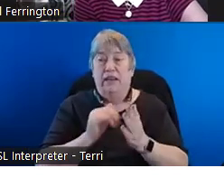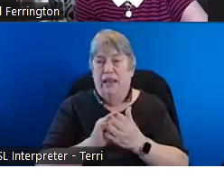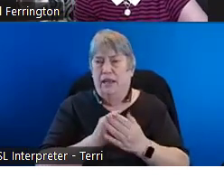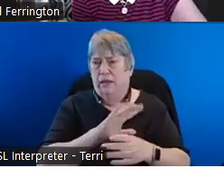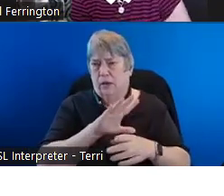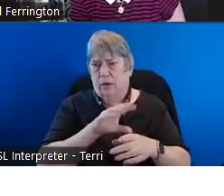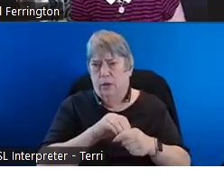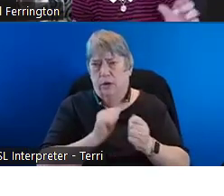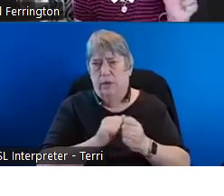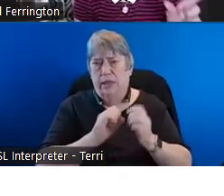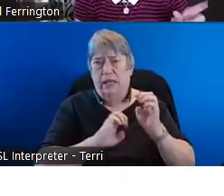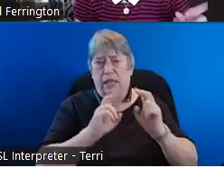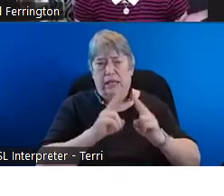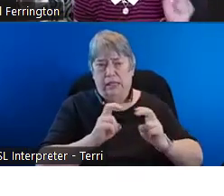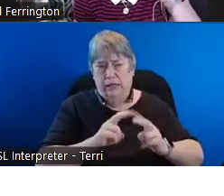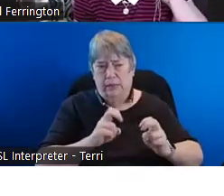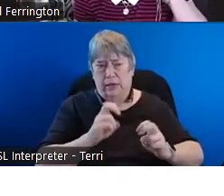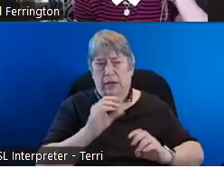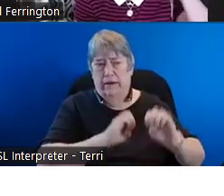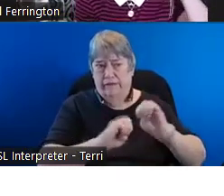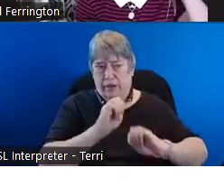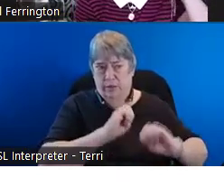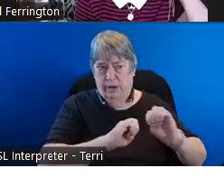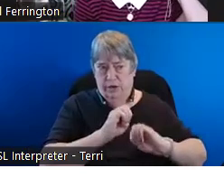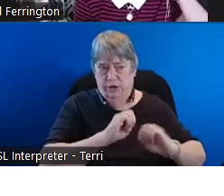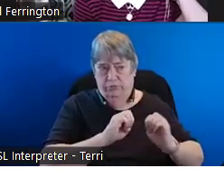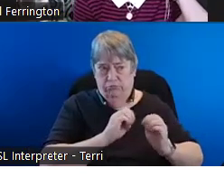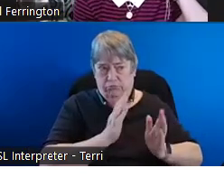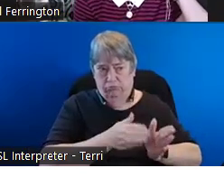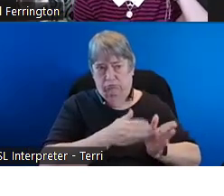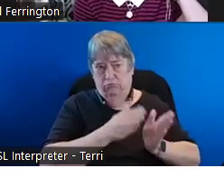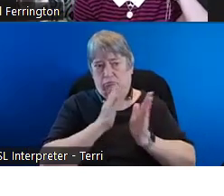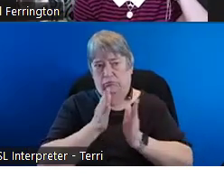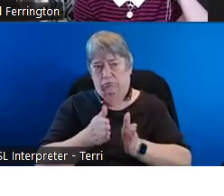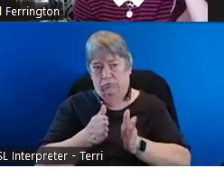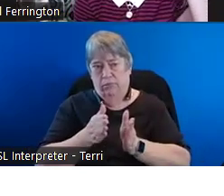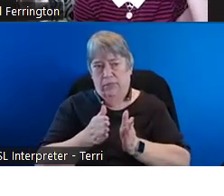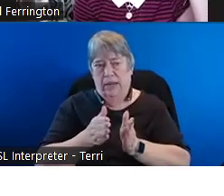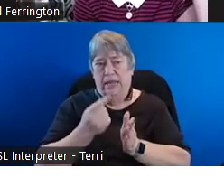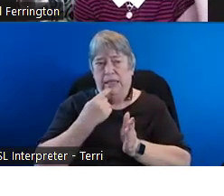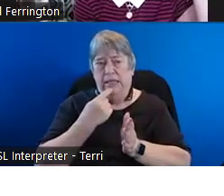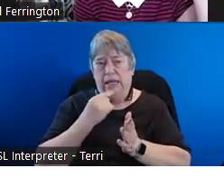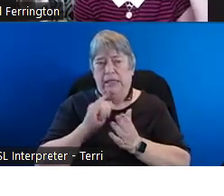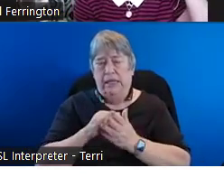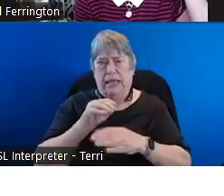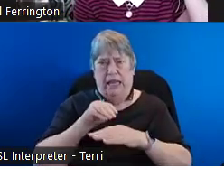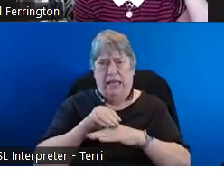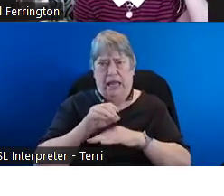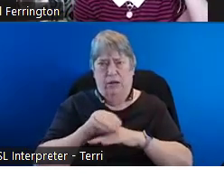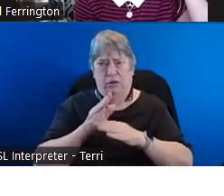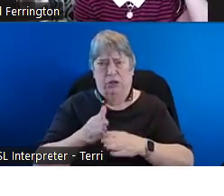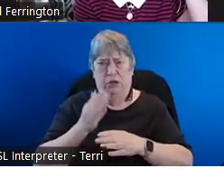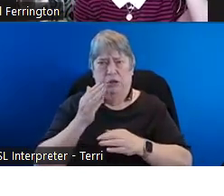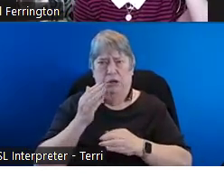and evaluation process. So that's the first box on the left. The one next to that indicates that the counselor is knowing,